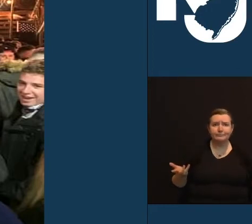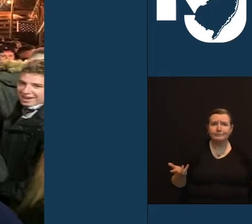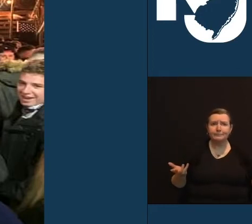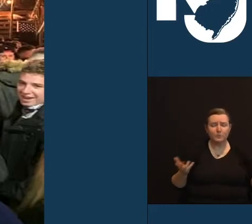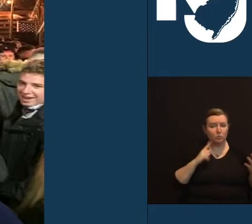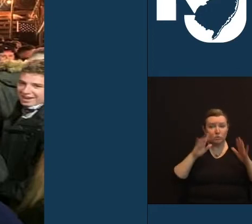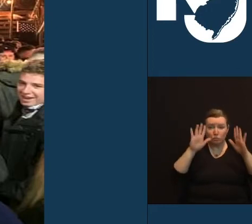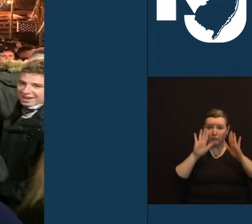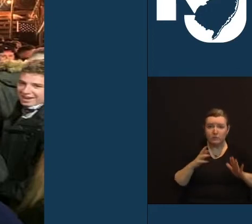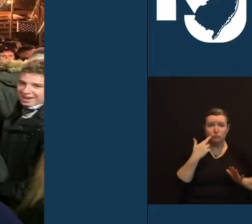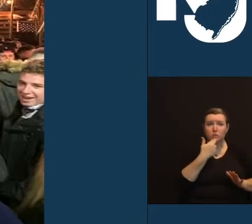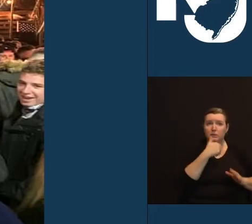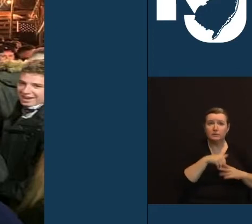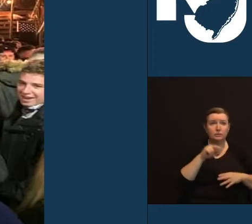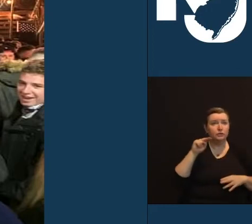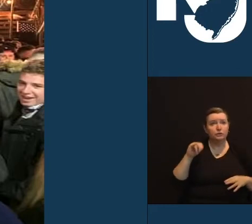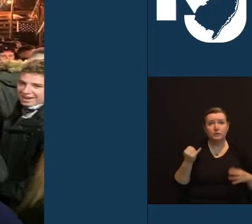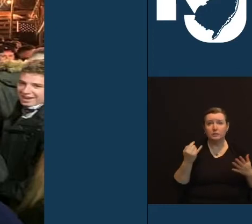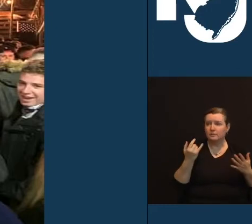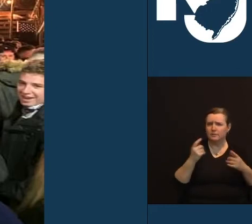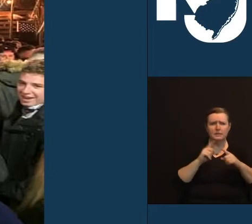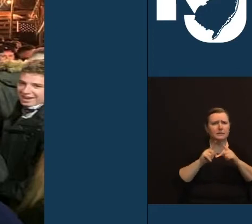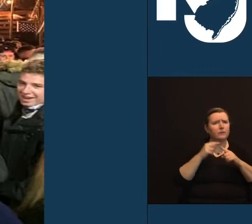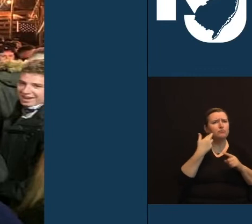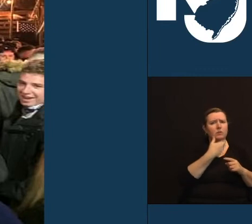fact, are the backbones of their local economies, and we will